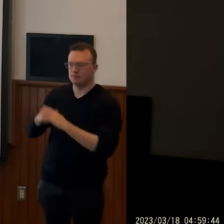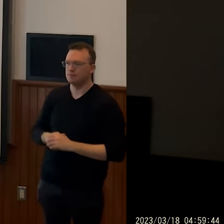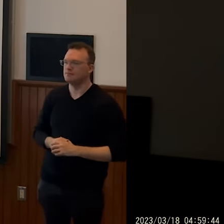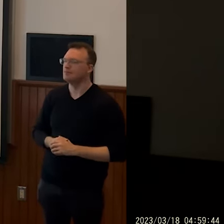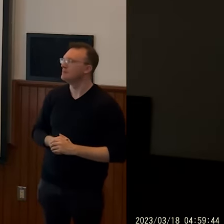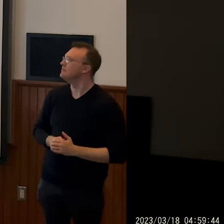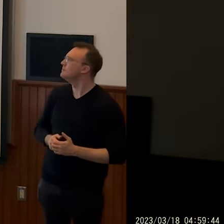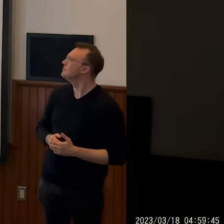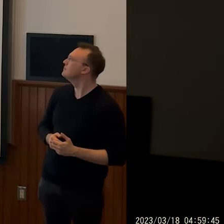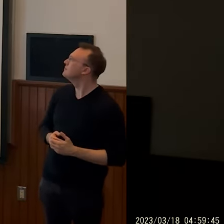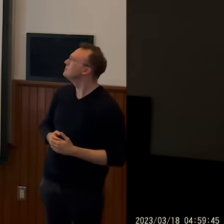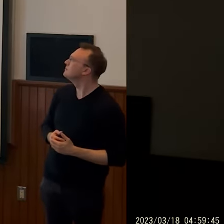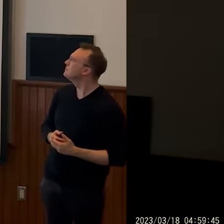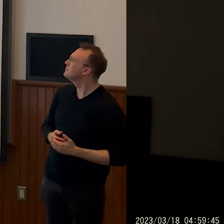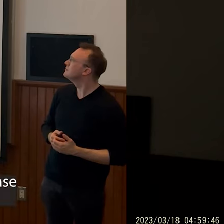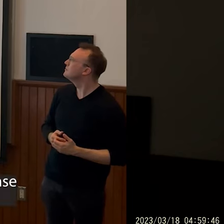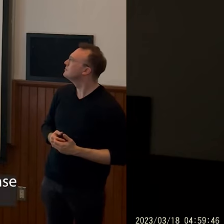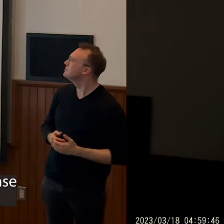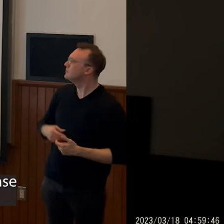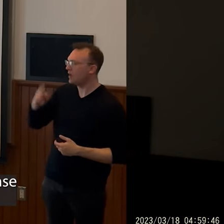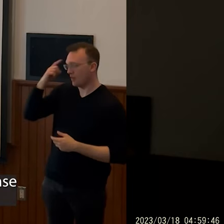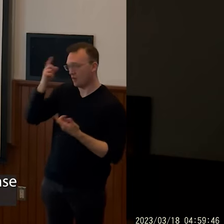at the time, I thought